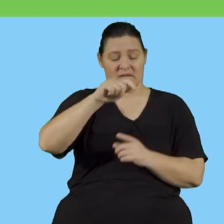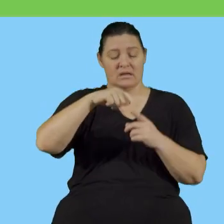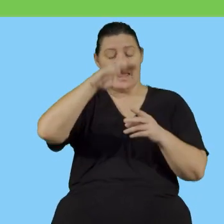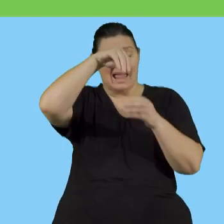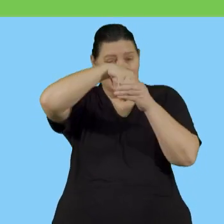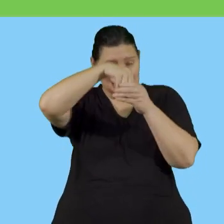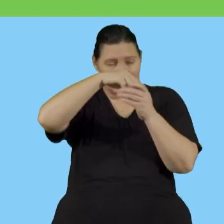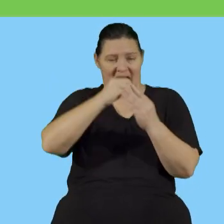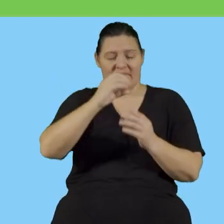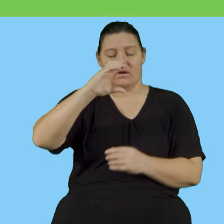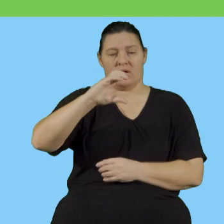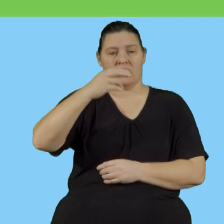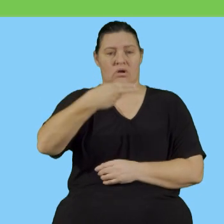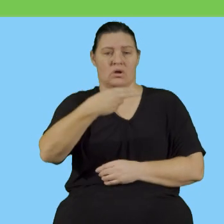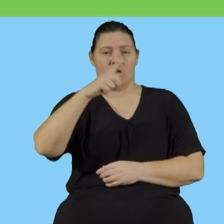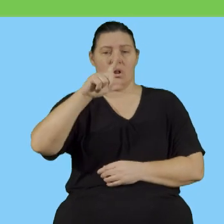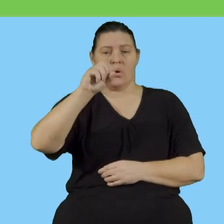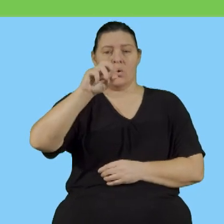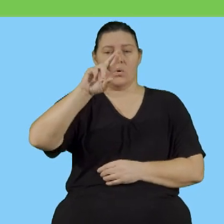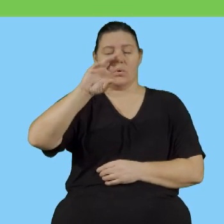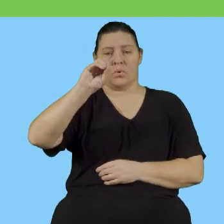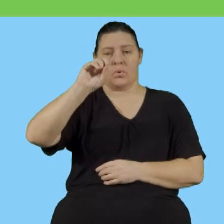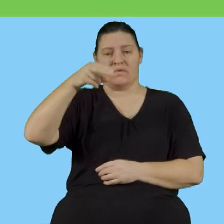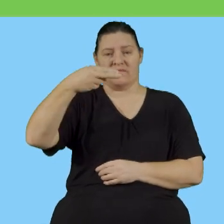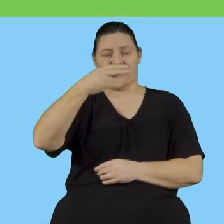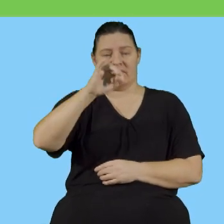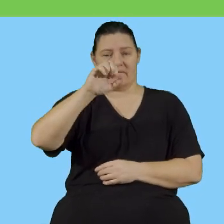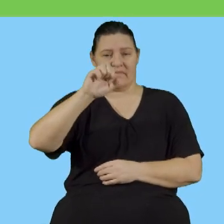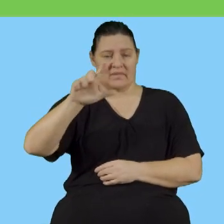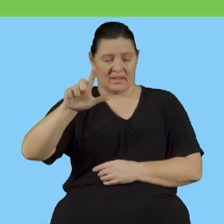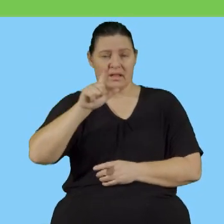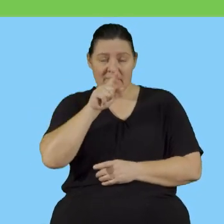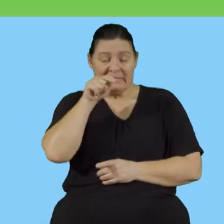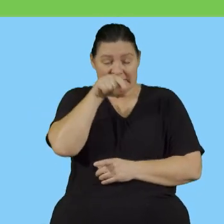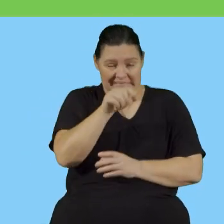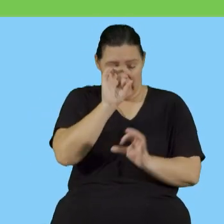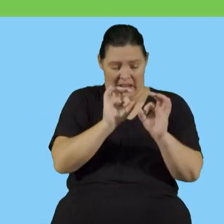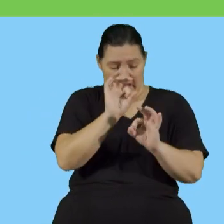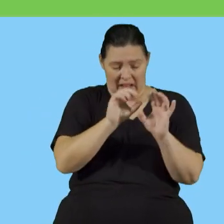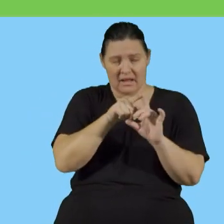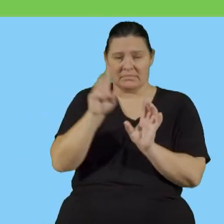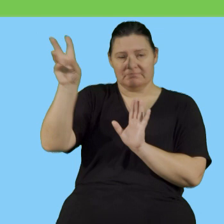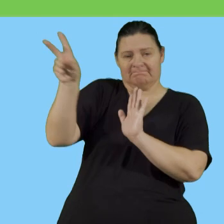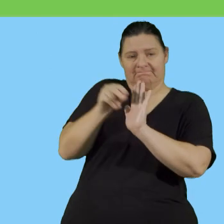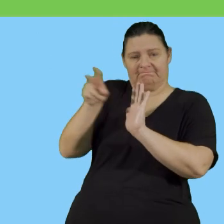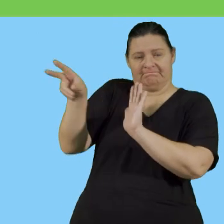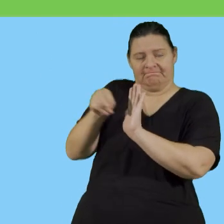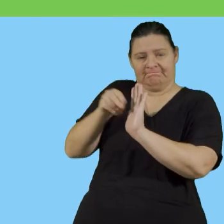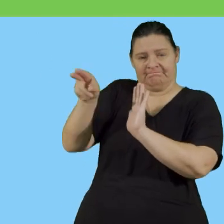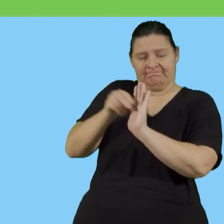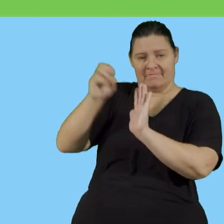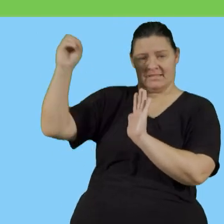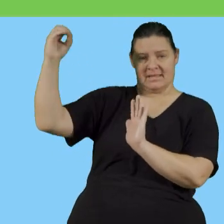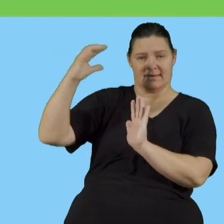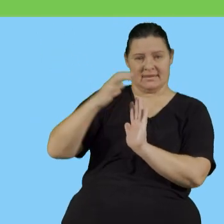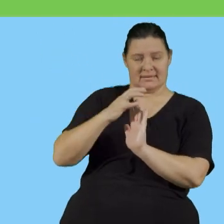and the chlorophyll, we said, it is a green pigment that is responsible for absorbing the radiant energy from